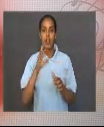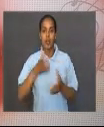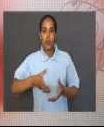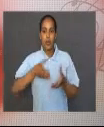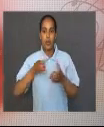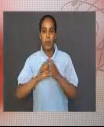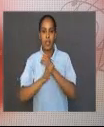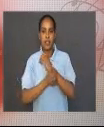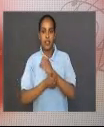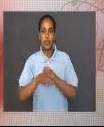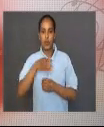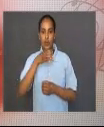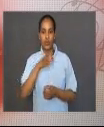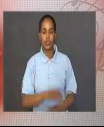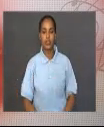solution.